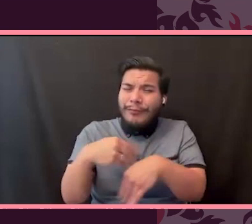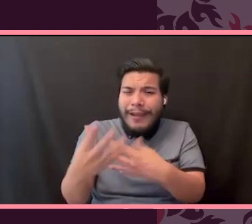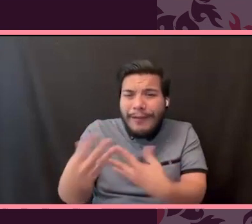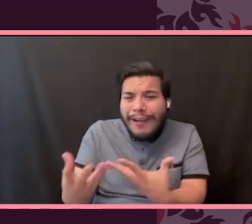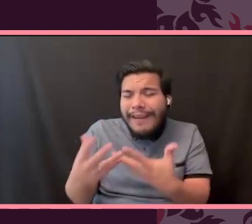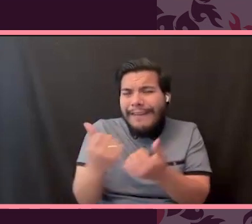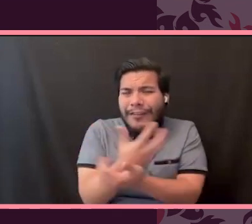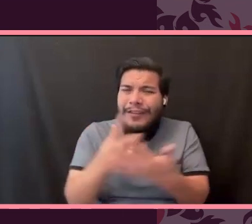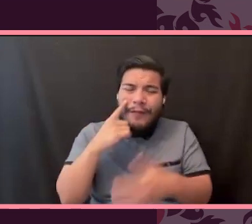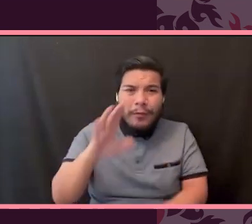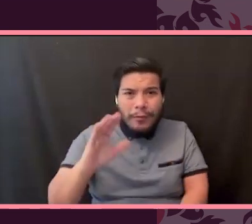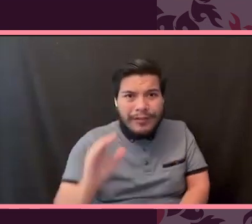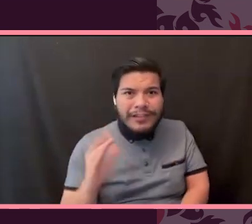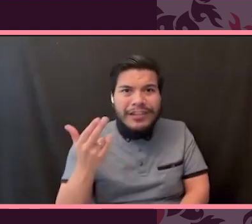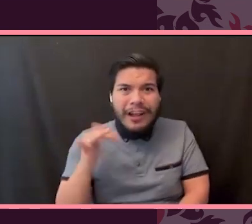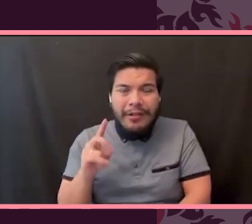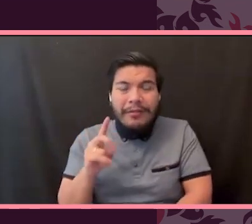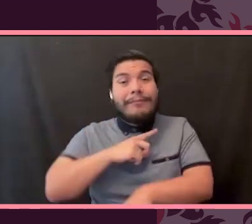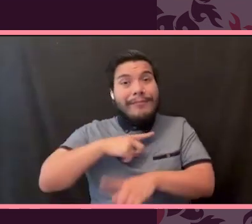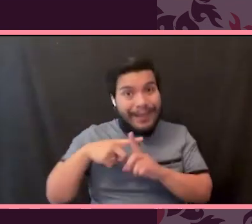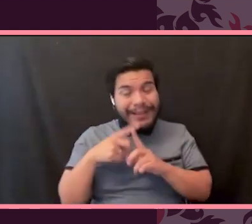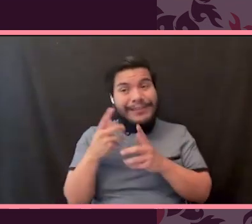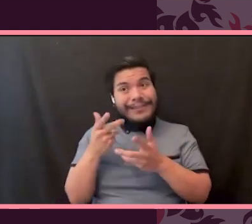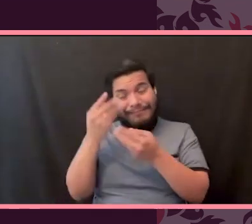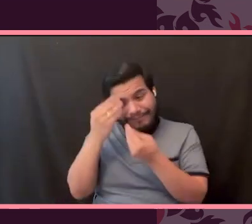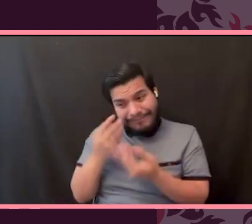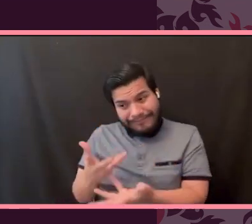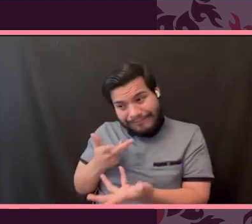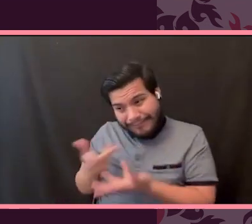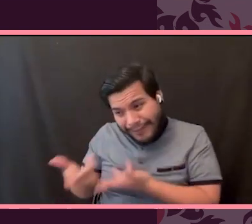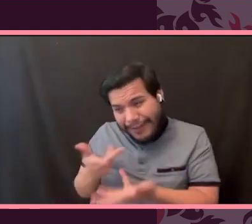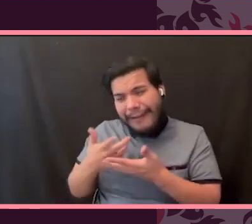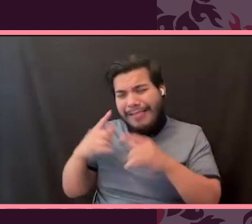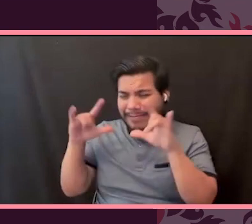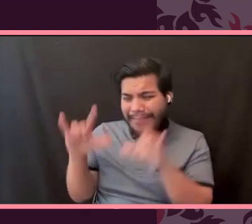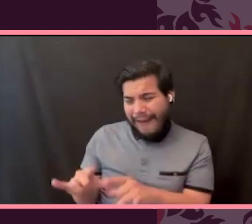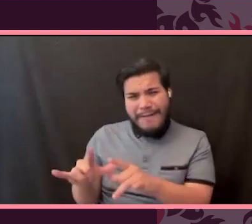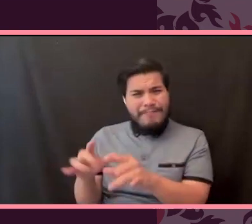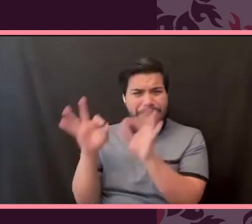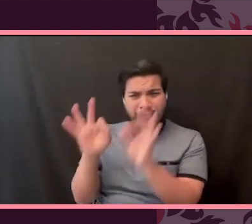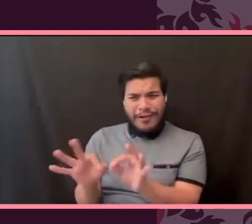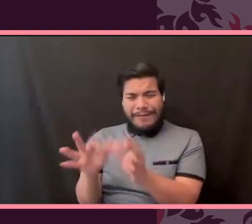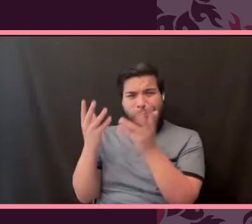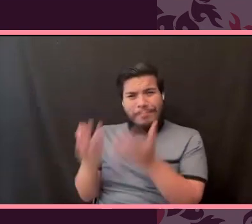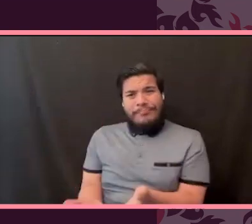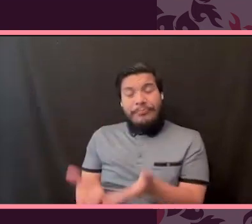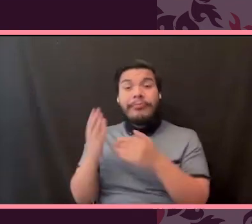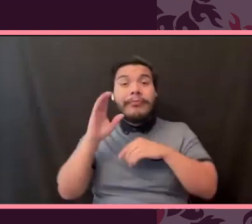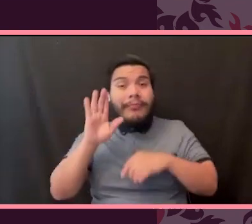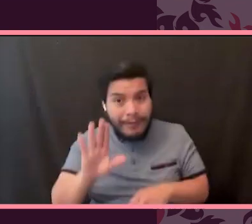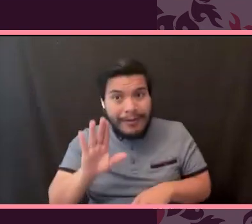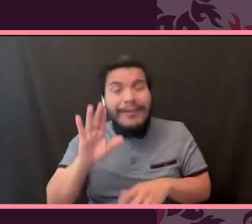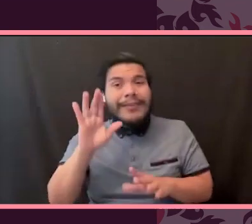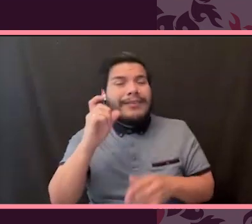And also like communicate that you love your child as they are. But then, yeah, there's a survival